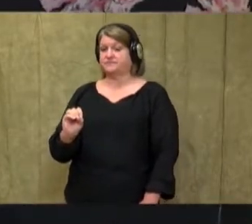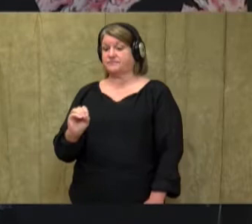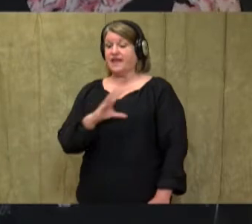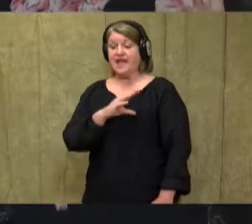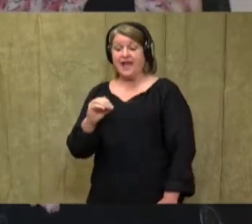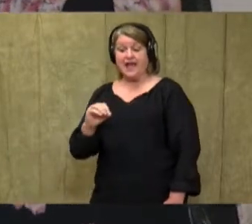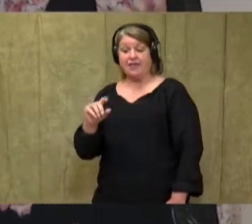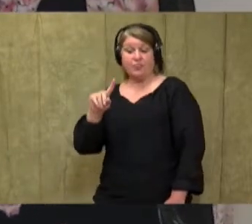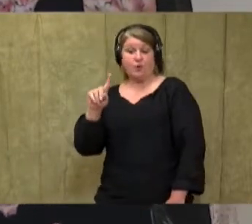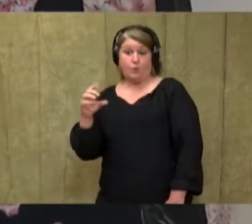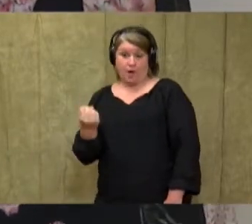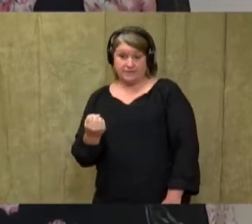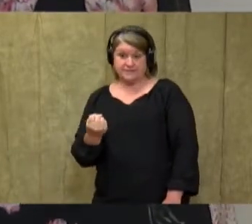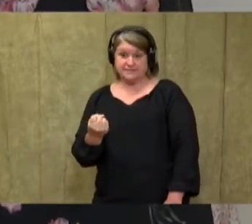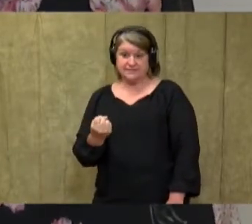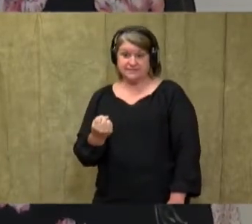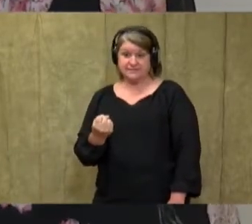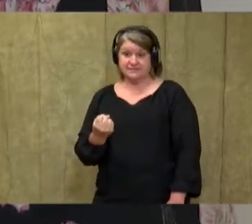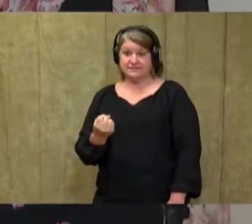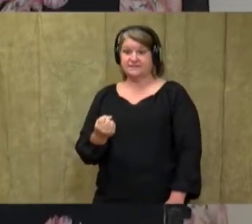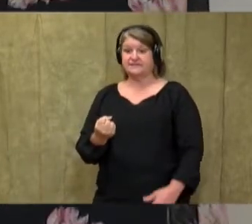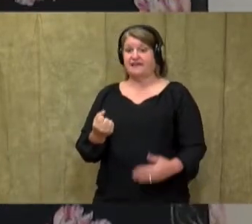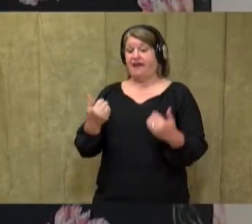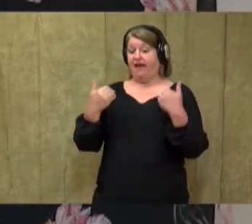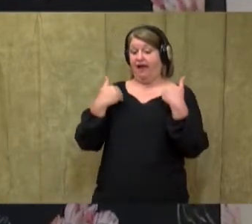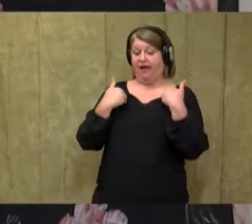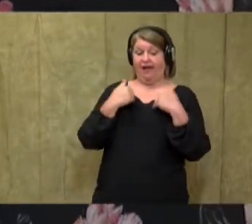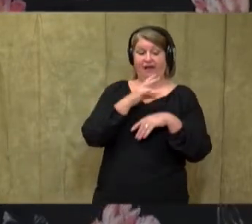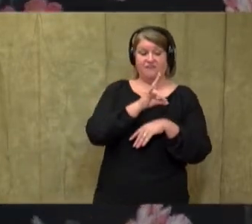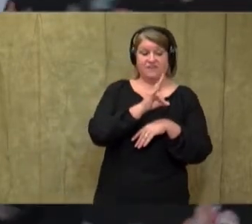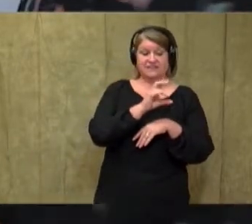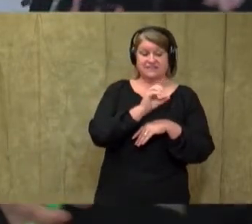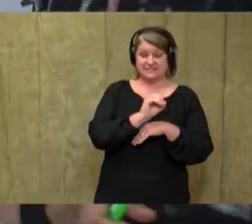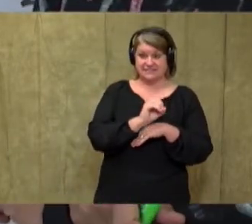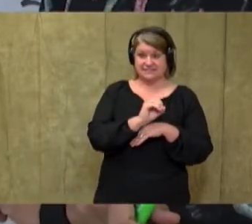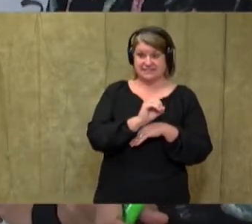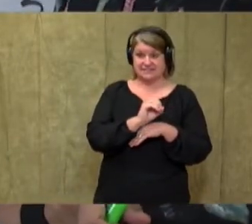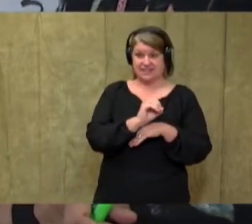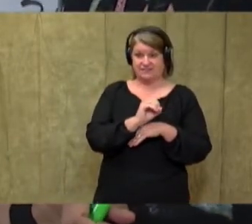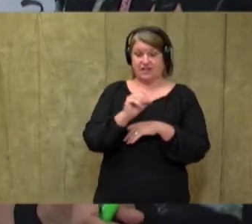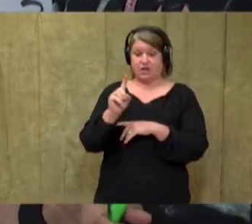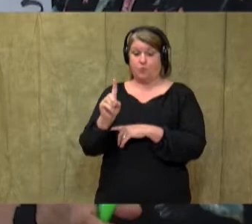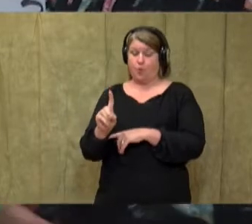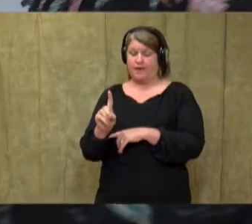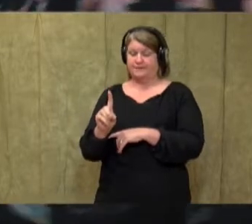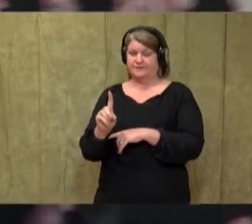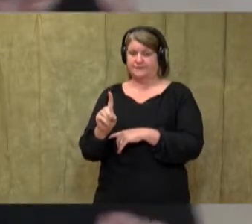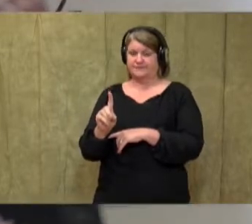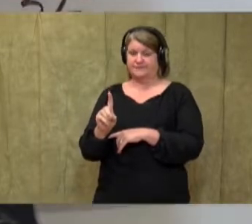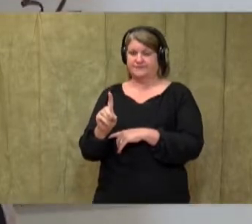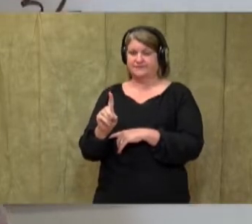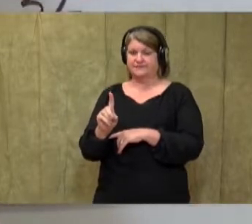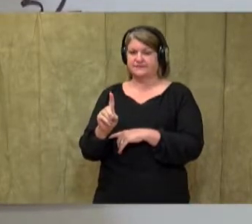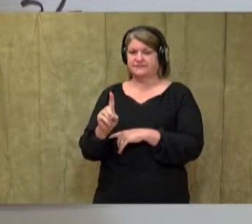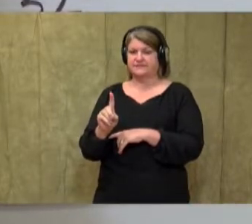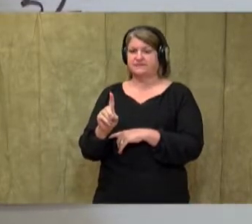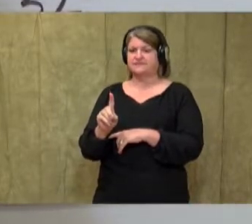and our ones. So I have 71. So